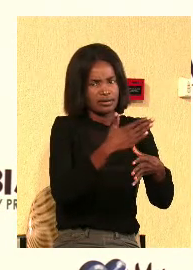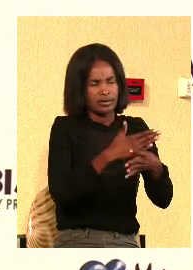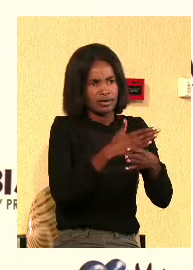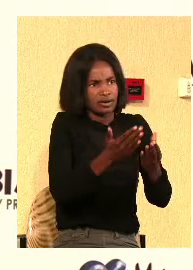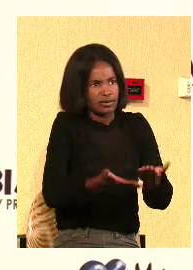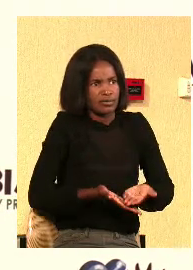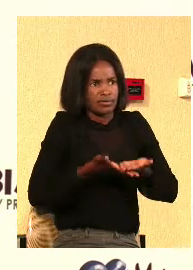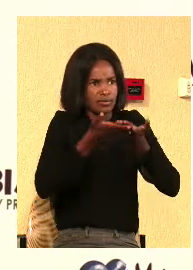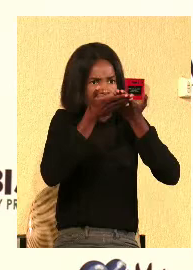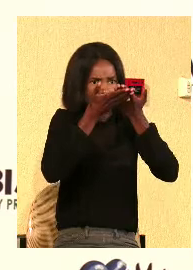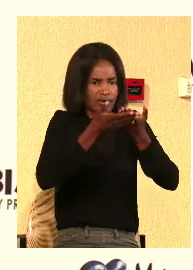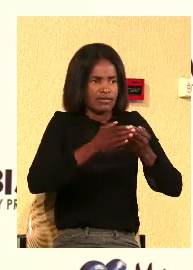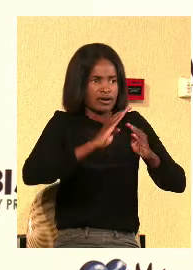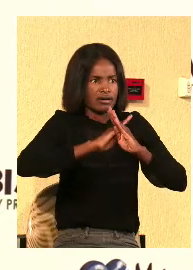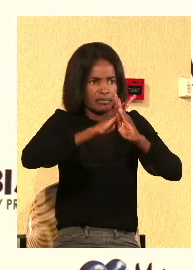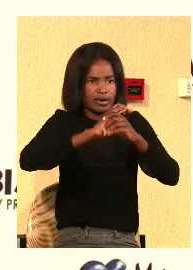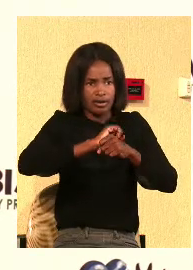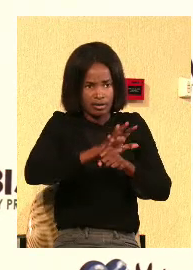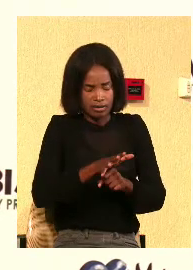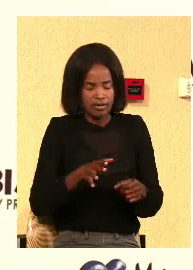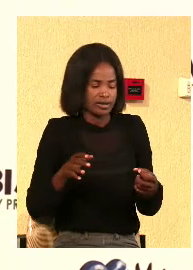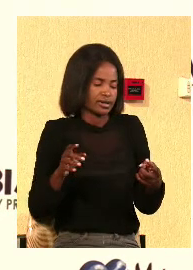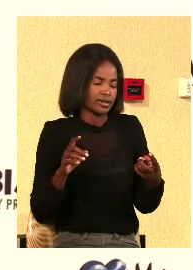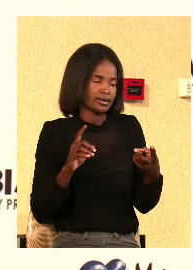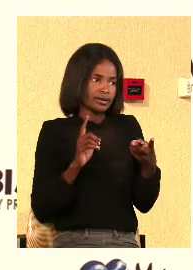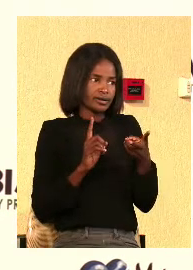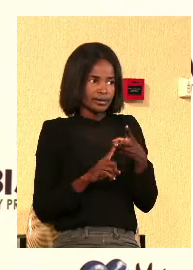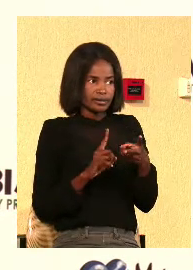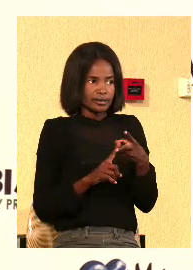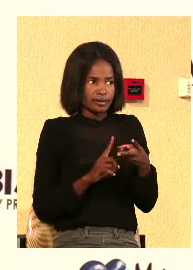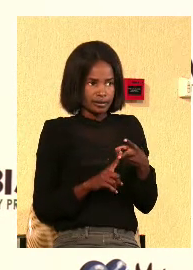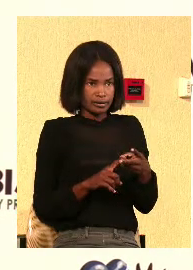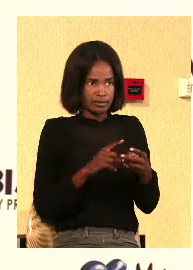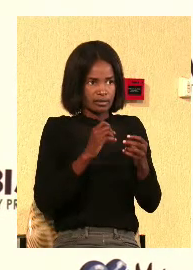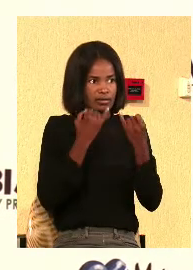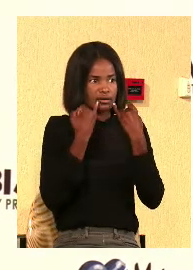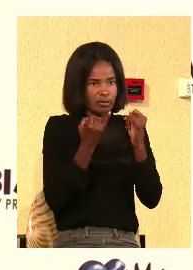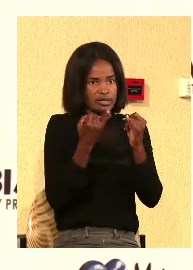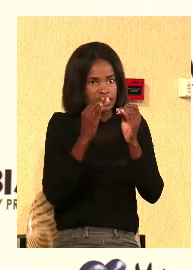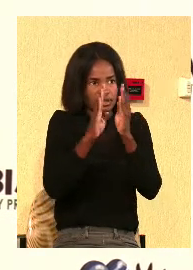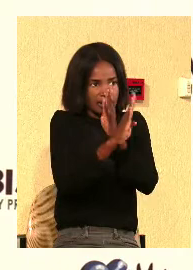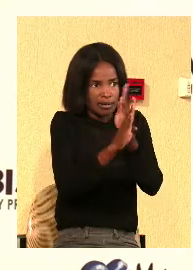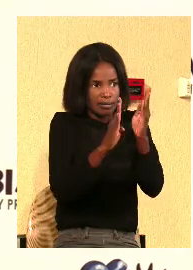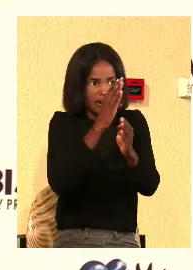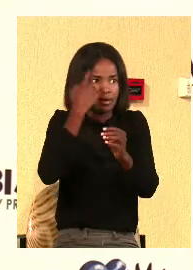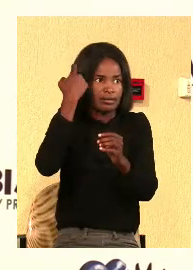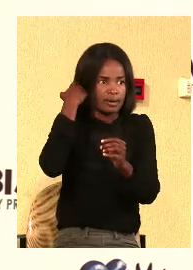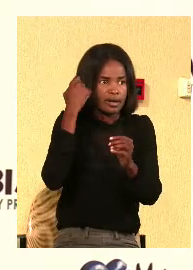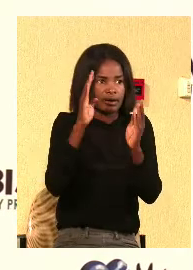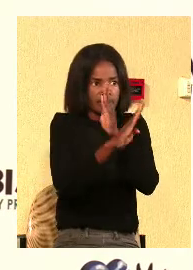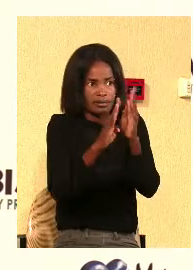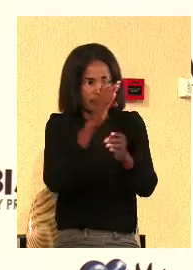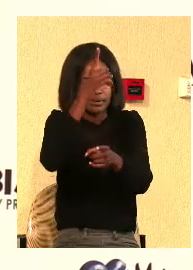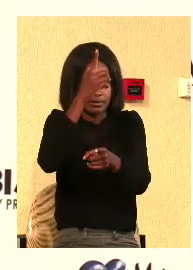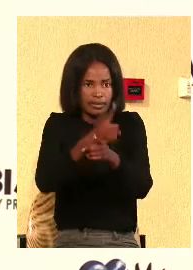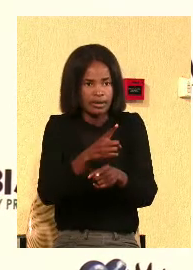response, issues that are guiding the government and the ministry on what are